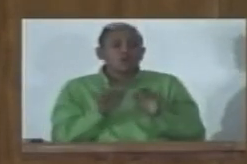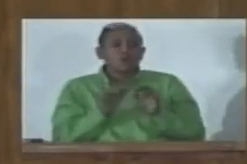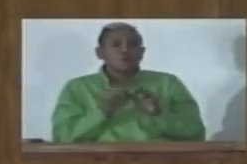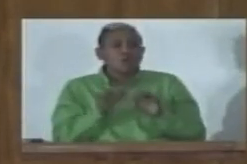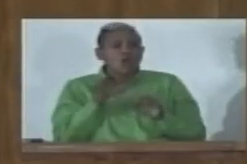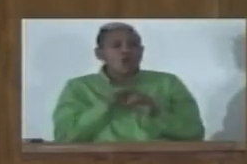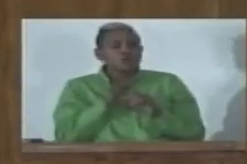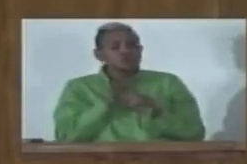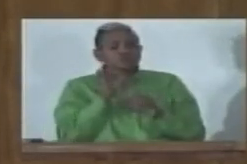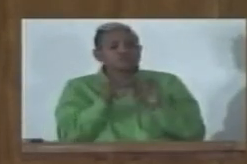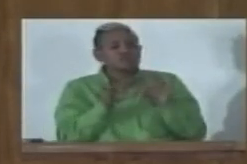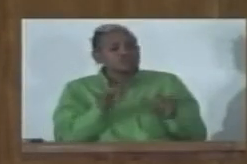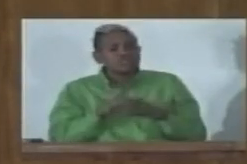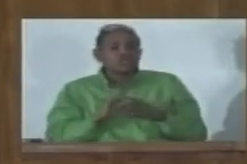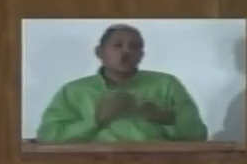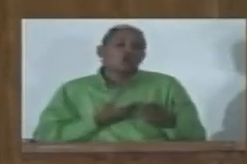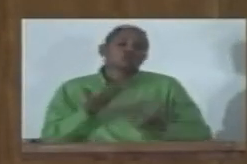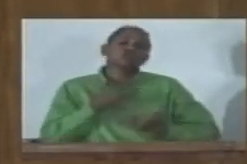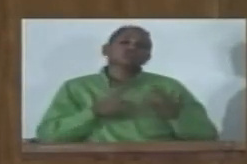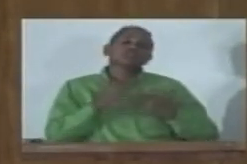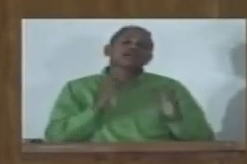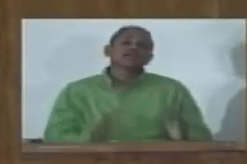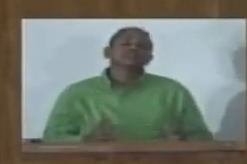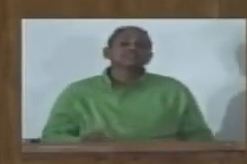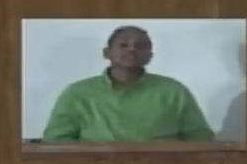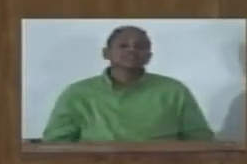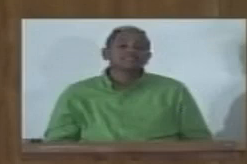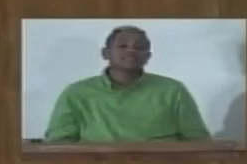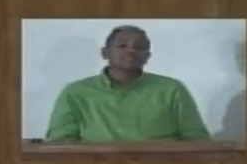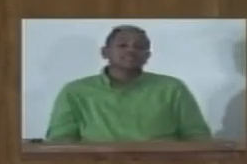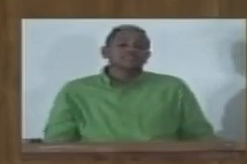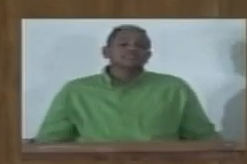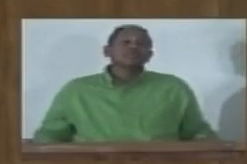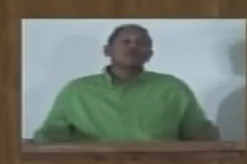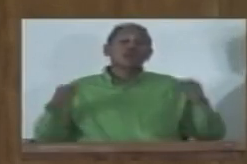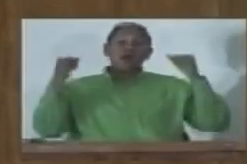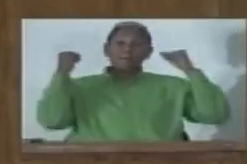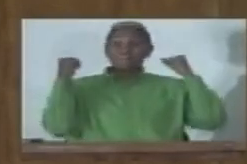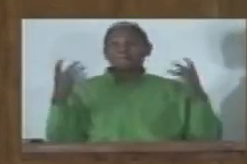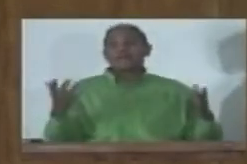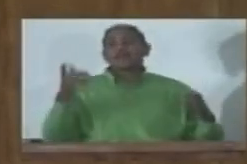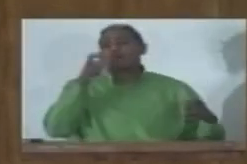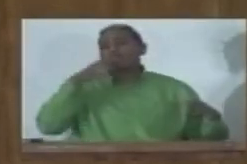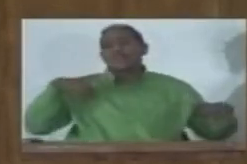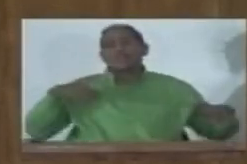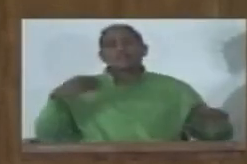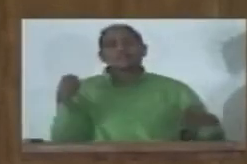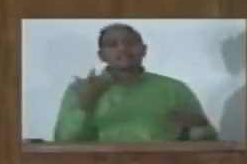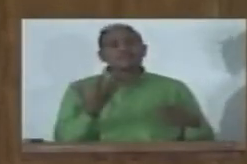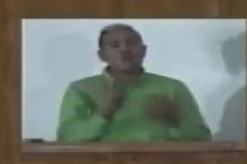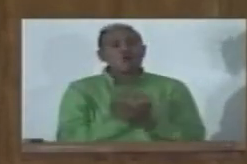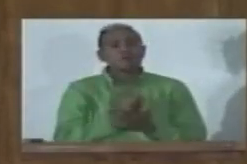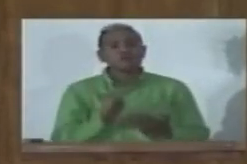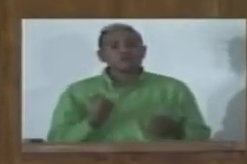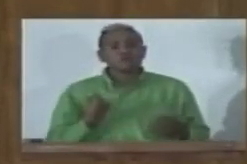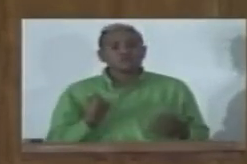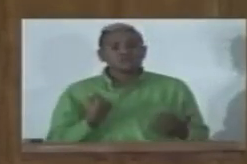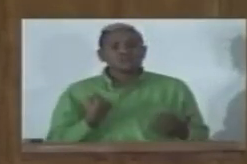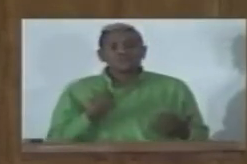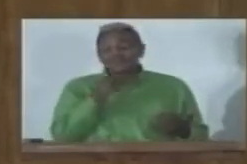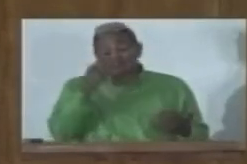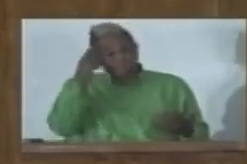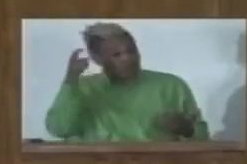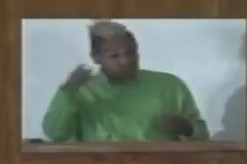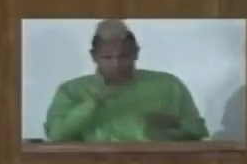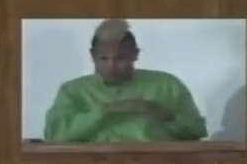contribution in our society. But there are far too many that have not been given the opportunity. Not because they don't